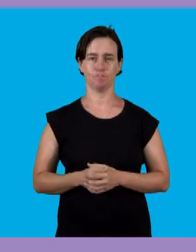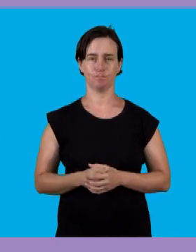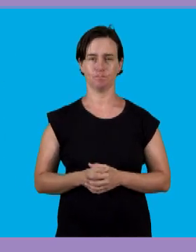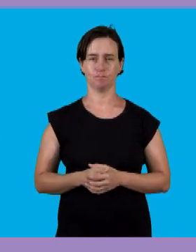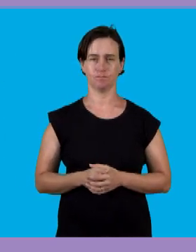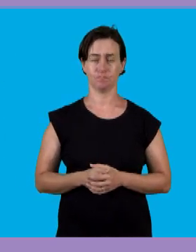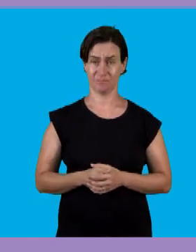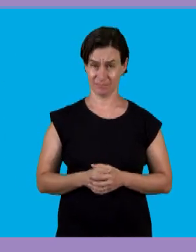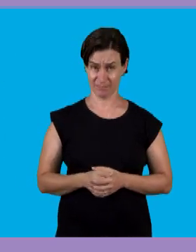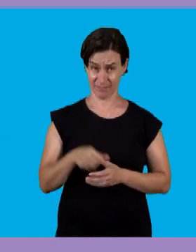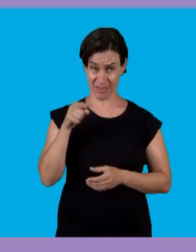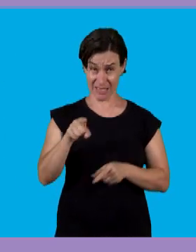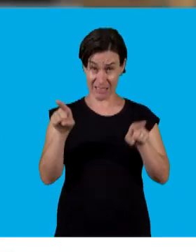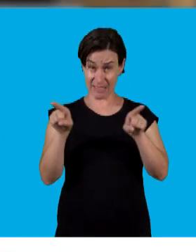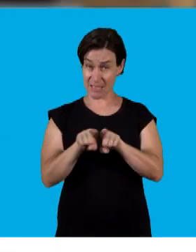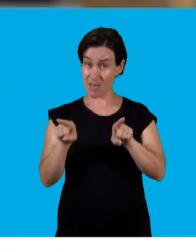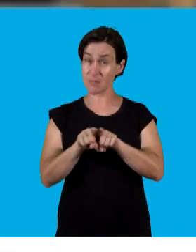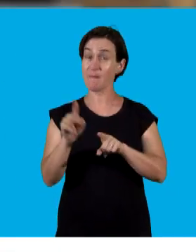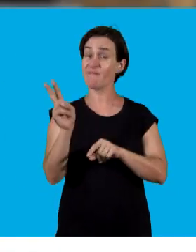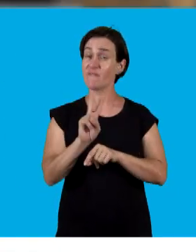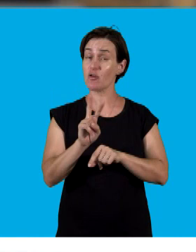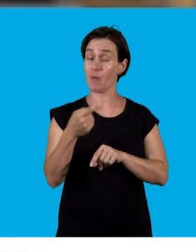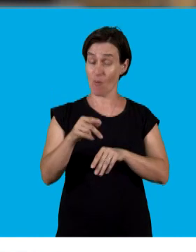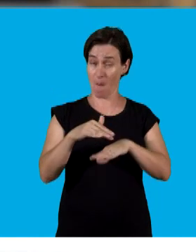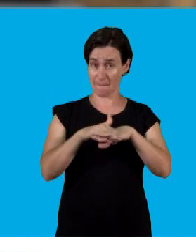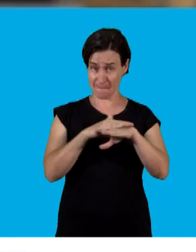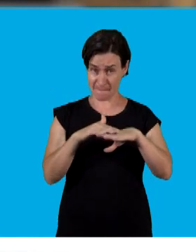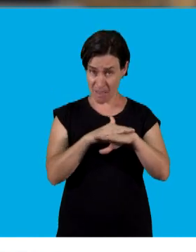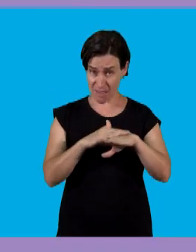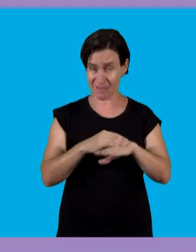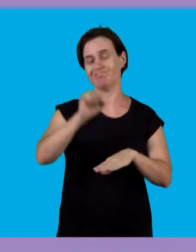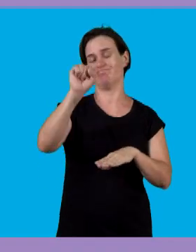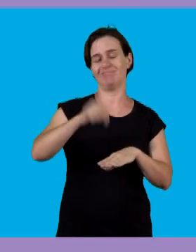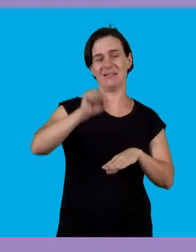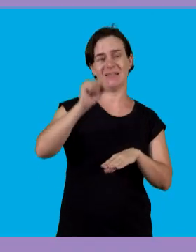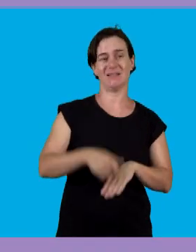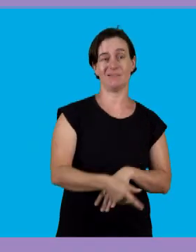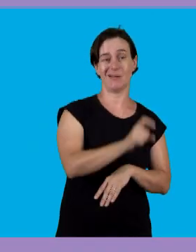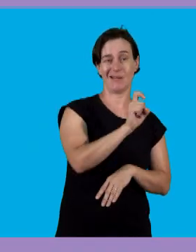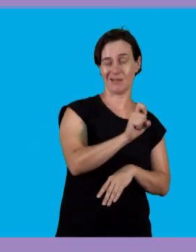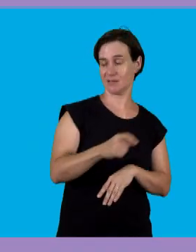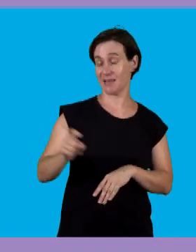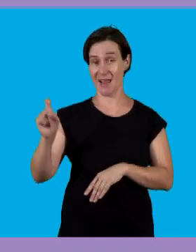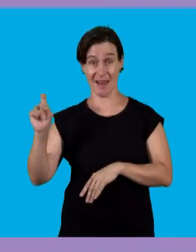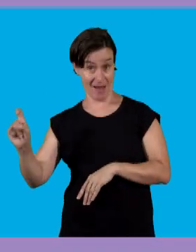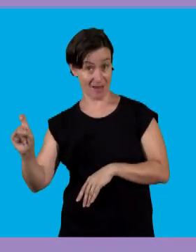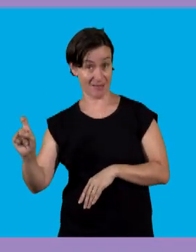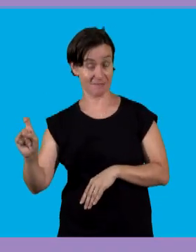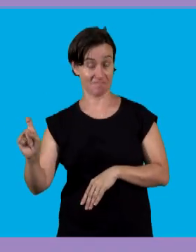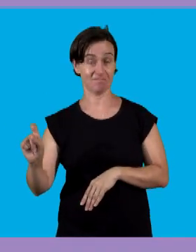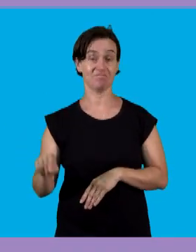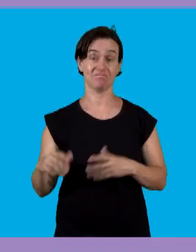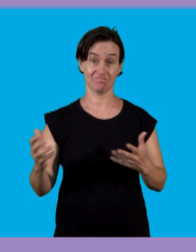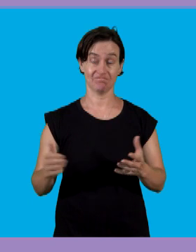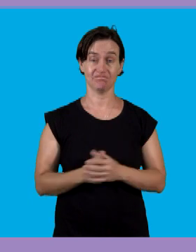Now, first question, do they have the same variables? Yes, they do. We have an x and an x on both